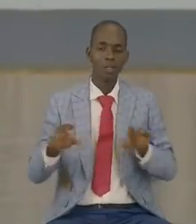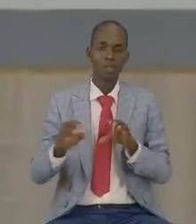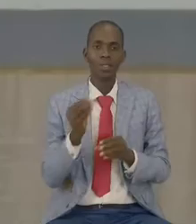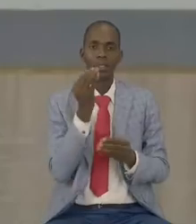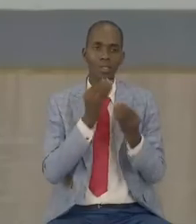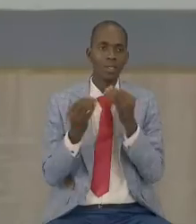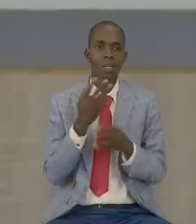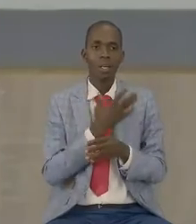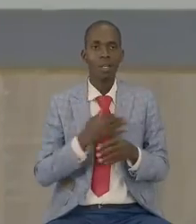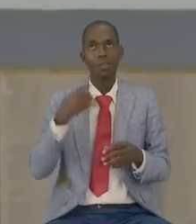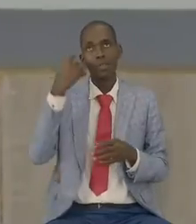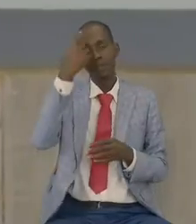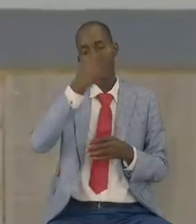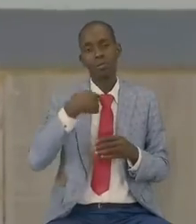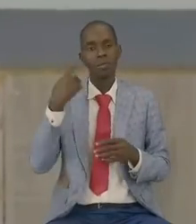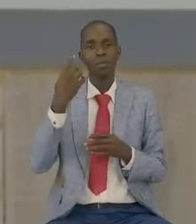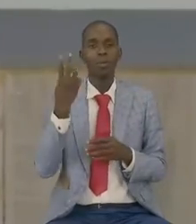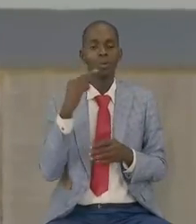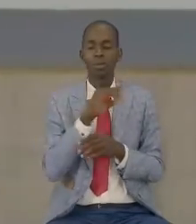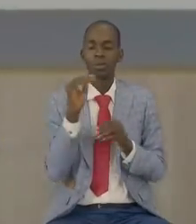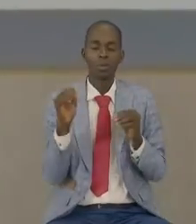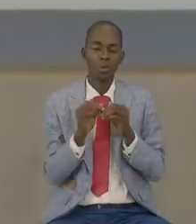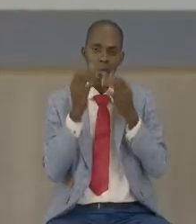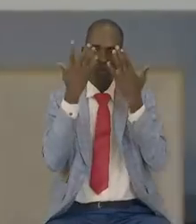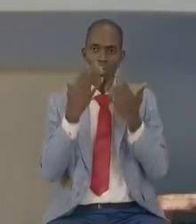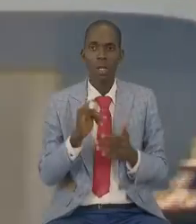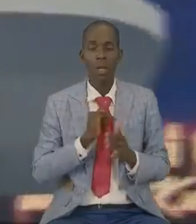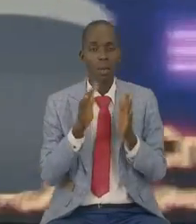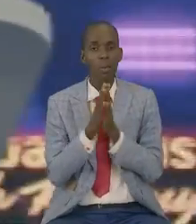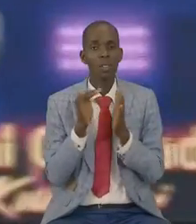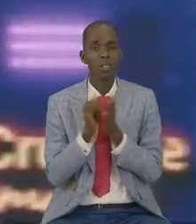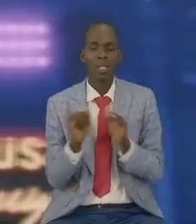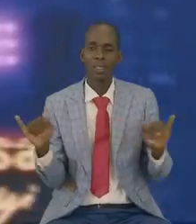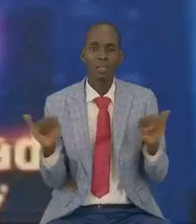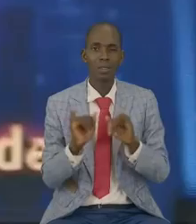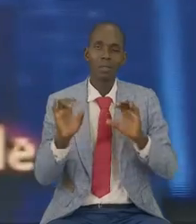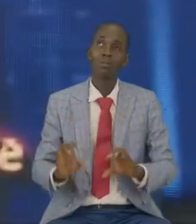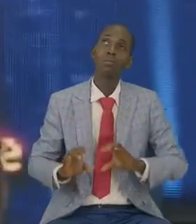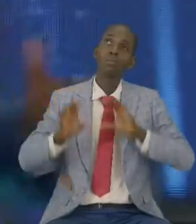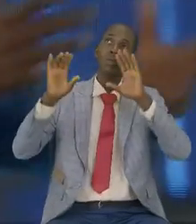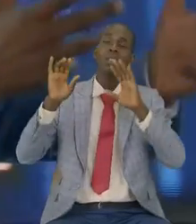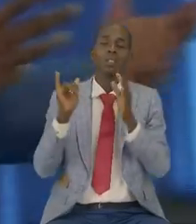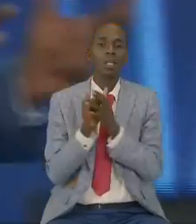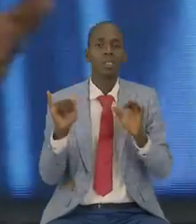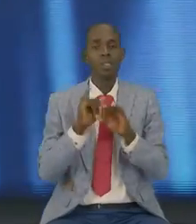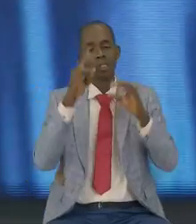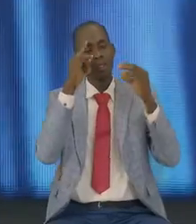her countenance was no more sad. I pray that that same commitment and that same faith and that same heart